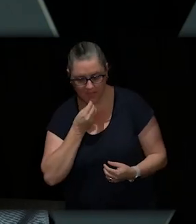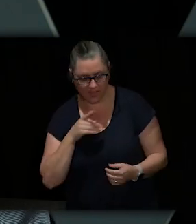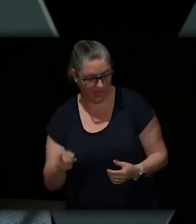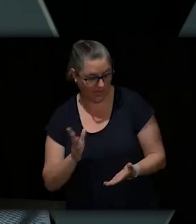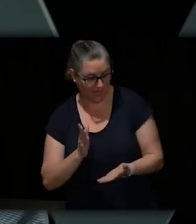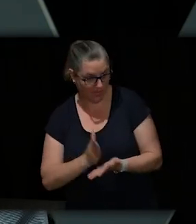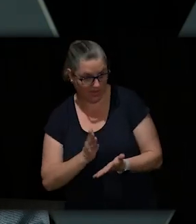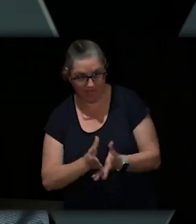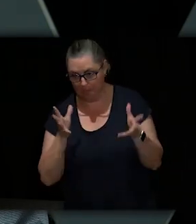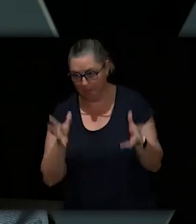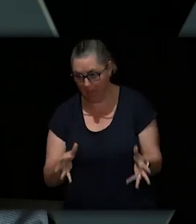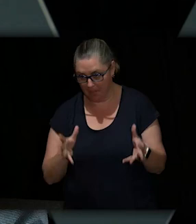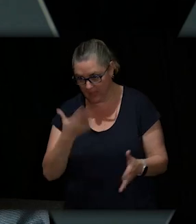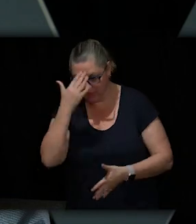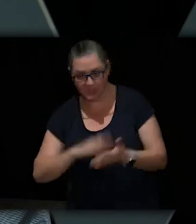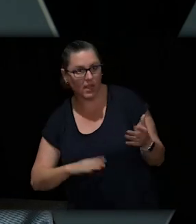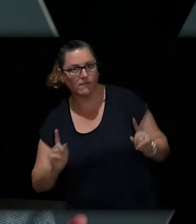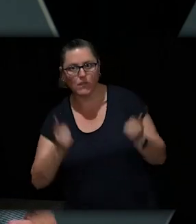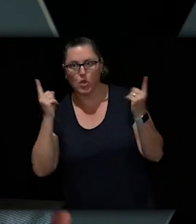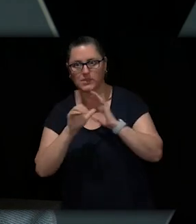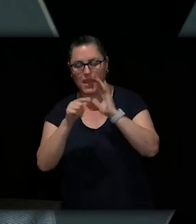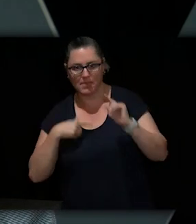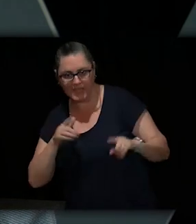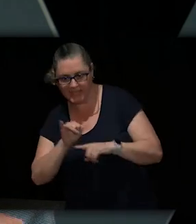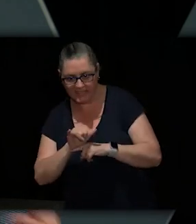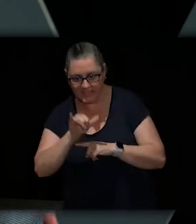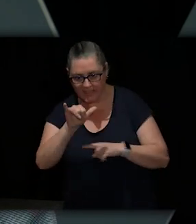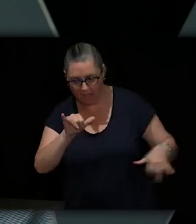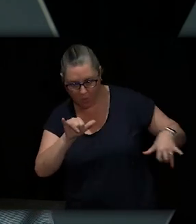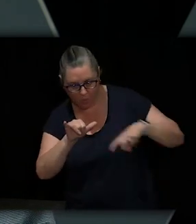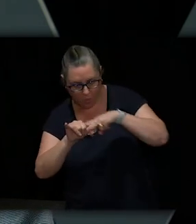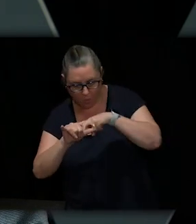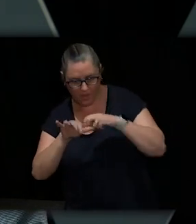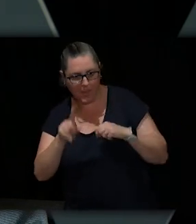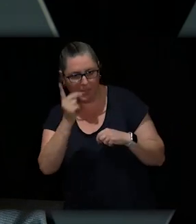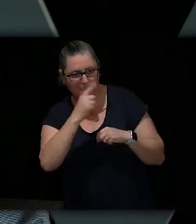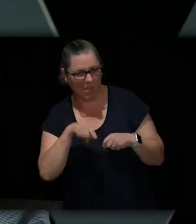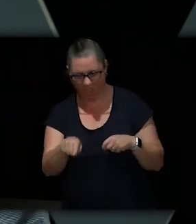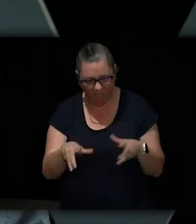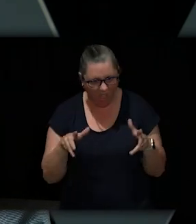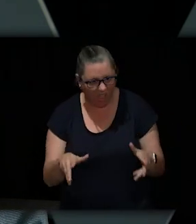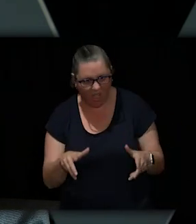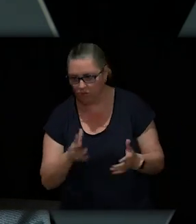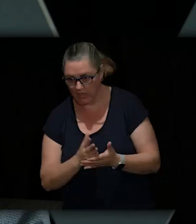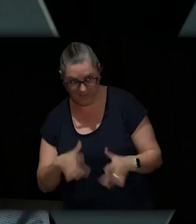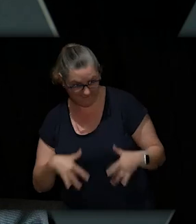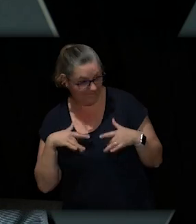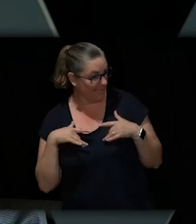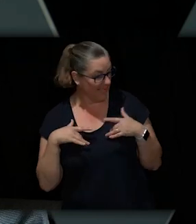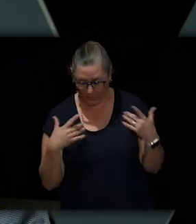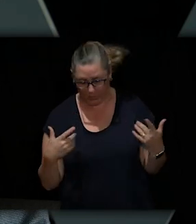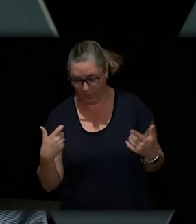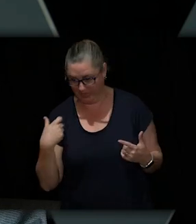experience. The first time I walked on Air Force One, people always say, like, oh, that's surreal. It was truly a pinch me surreal moment. I